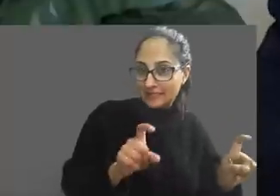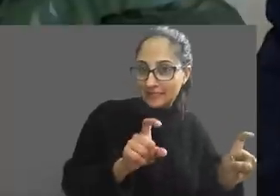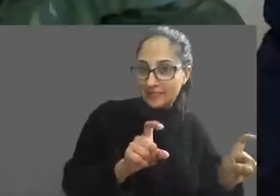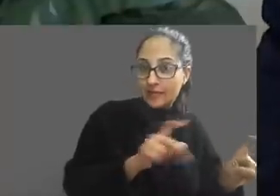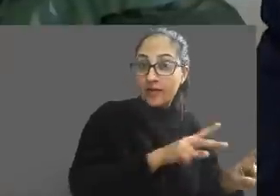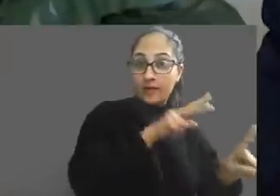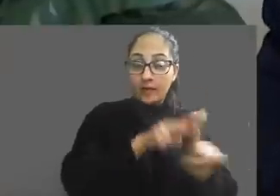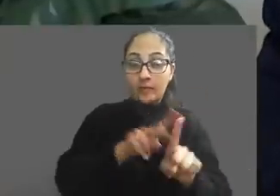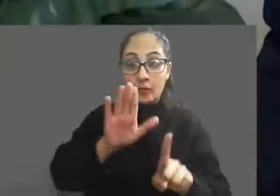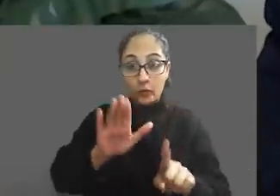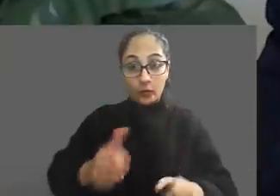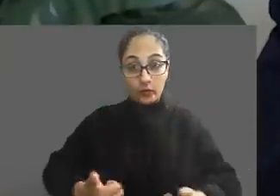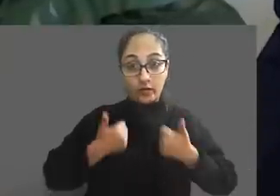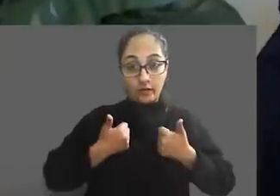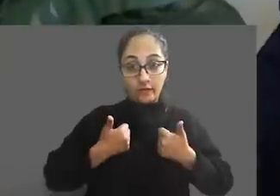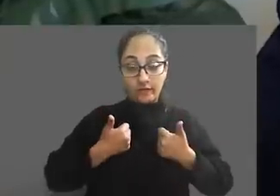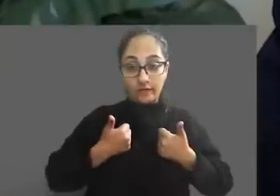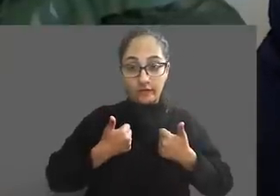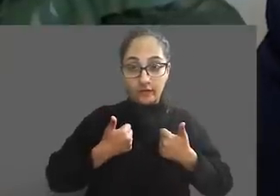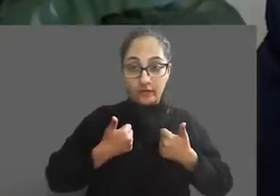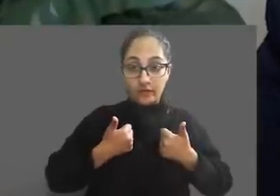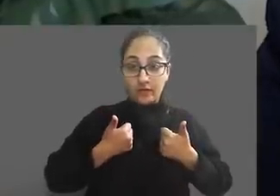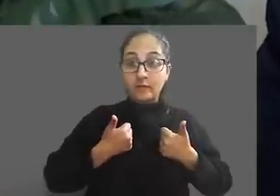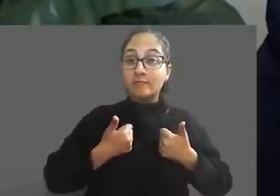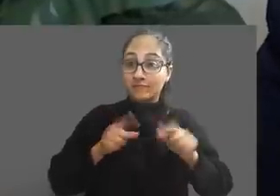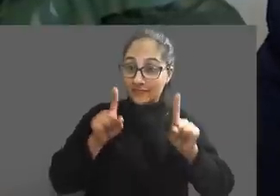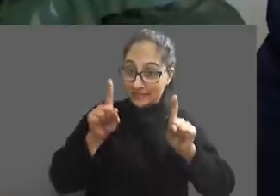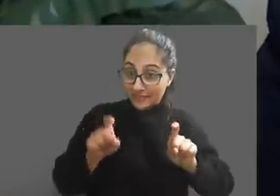But look at the test the Imam put him through.